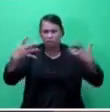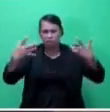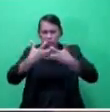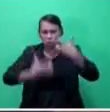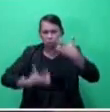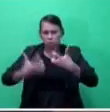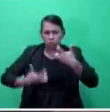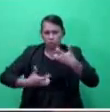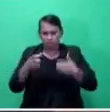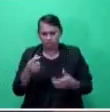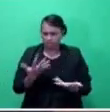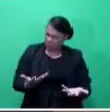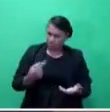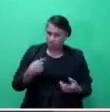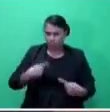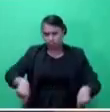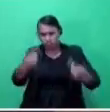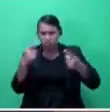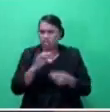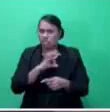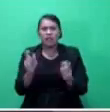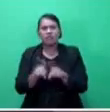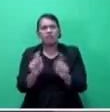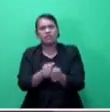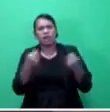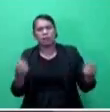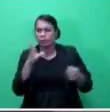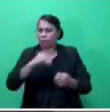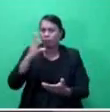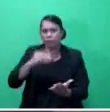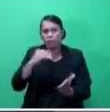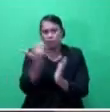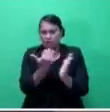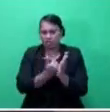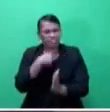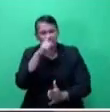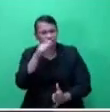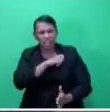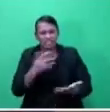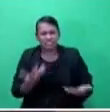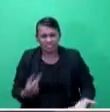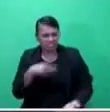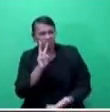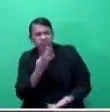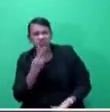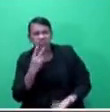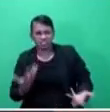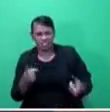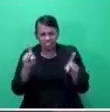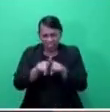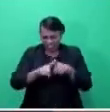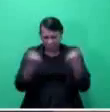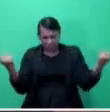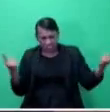But then he attacks the government in his Fiji Times statements. We can never trust a person whose words and actions do